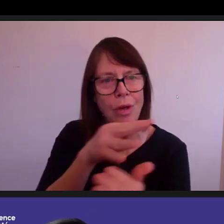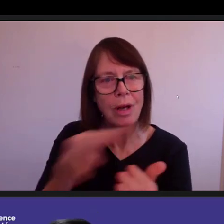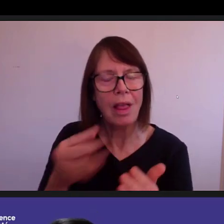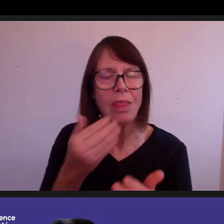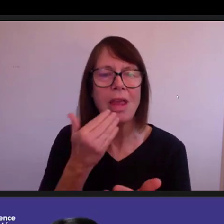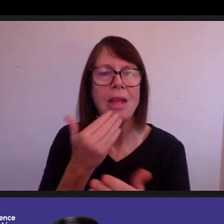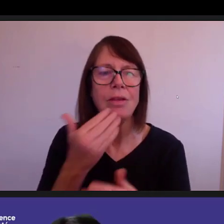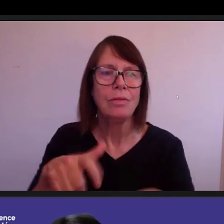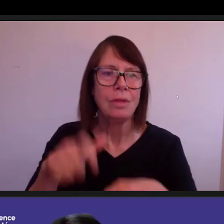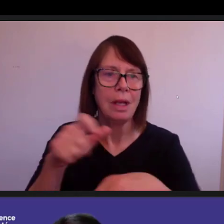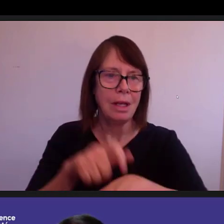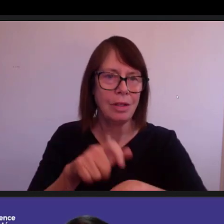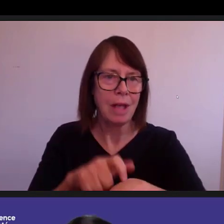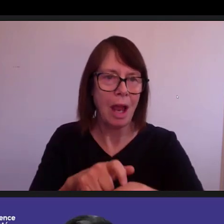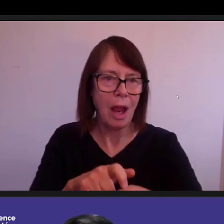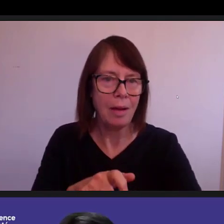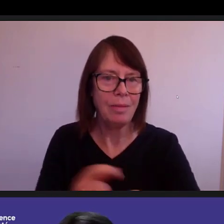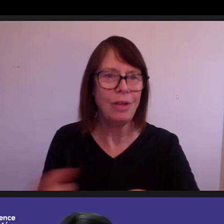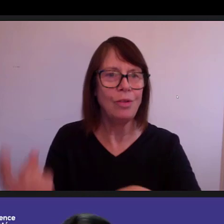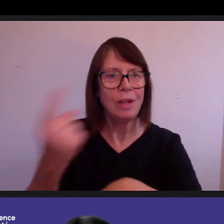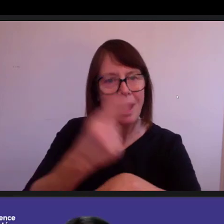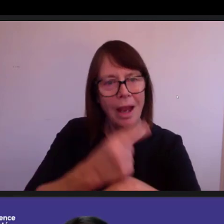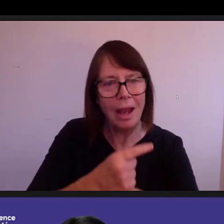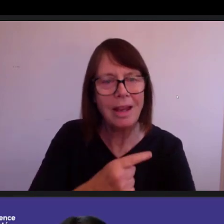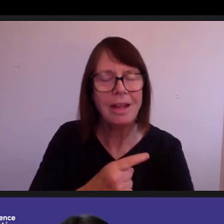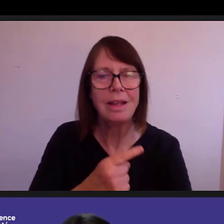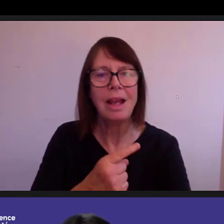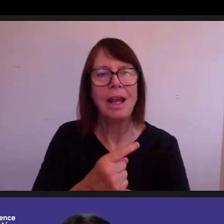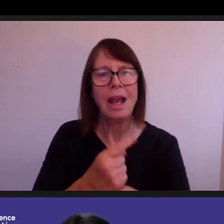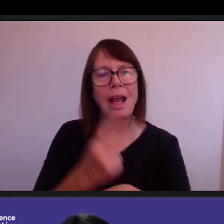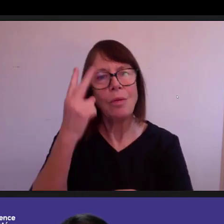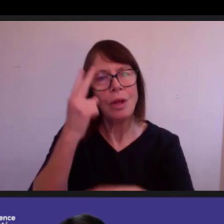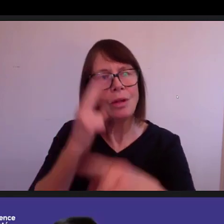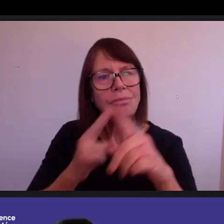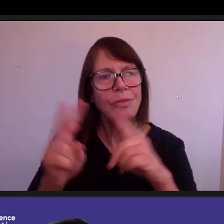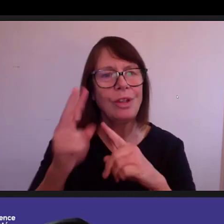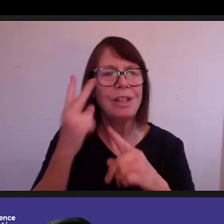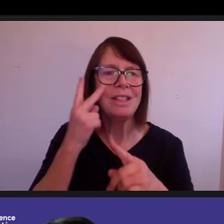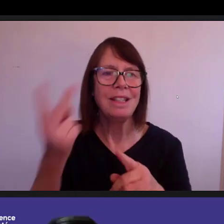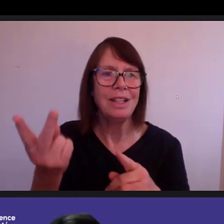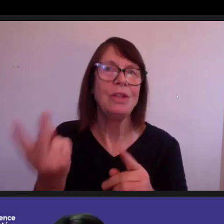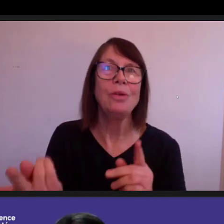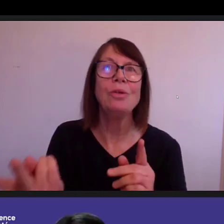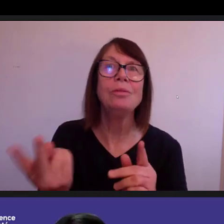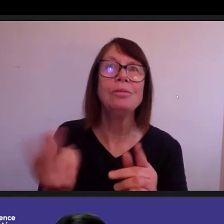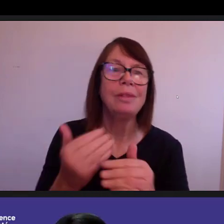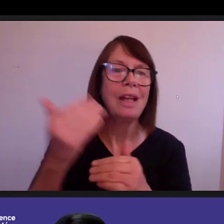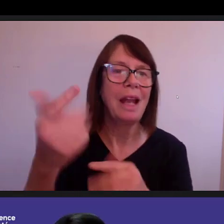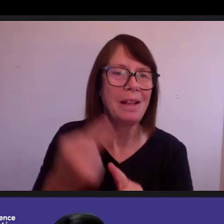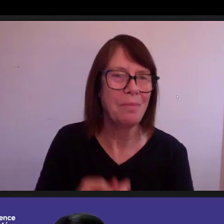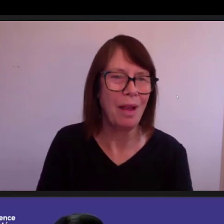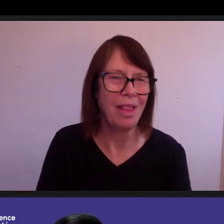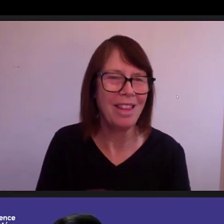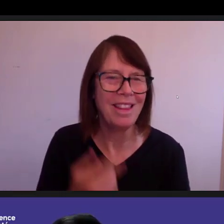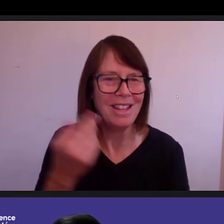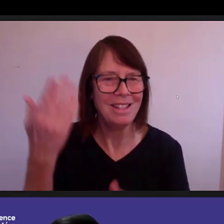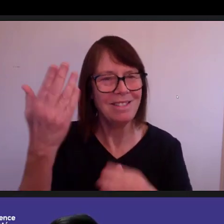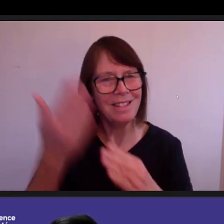time in your day with us, and we look forward to seeing you again next month. This concludes today's webinar.